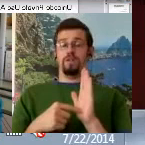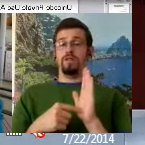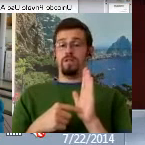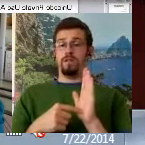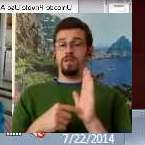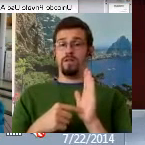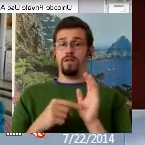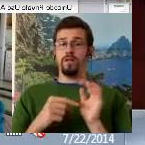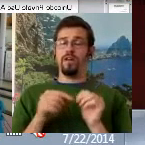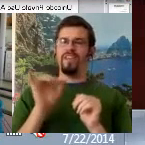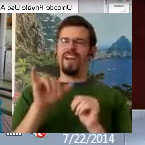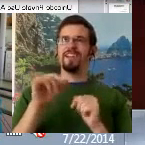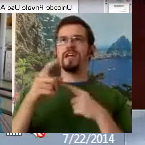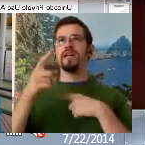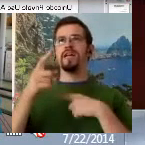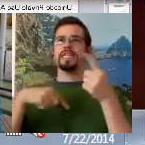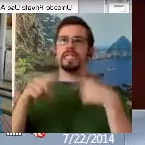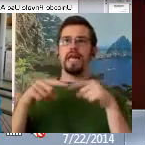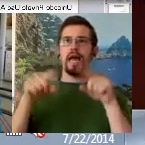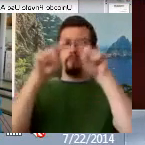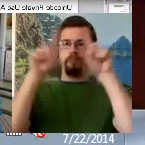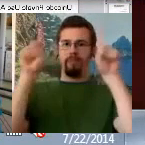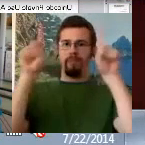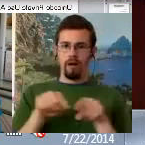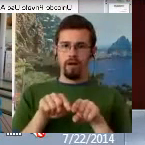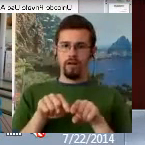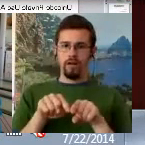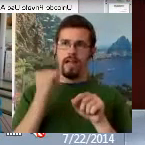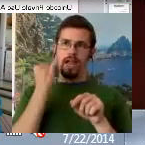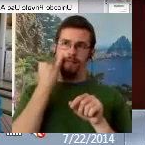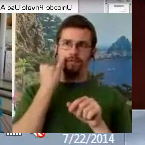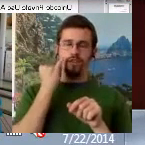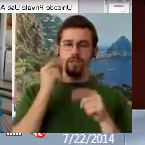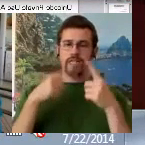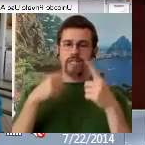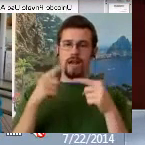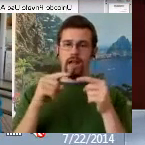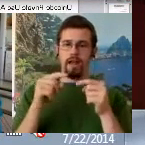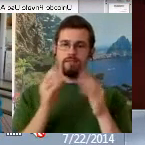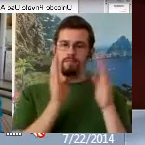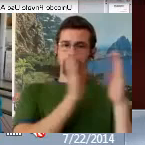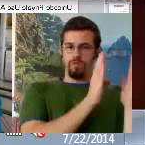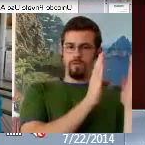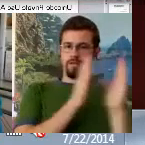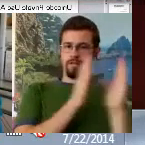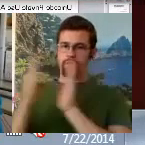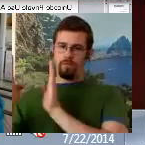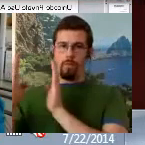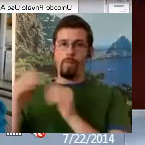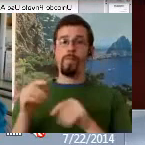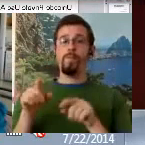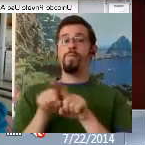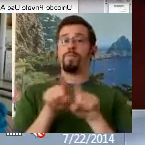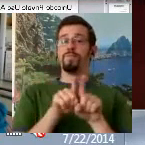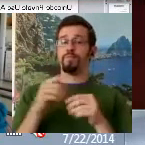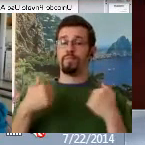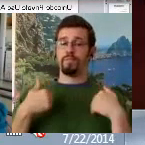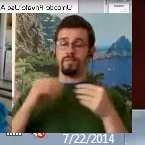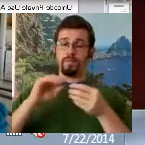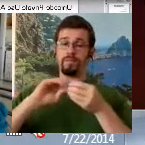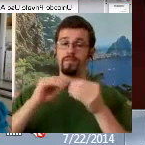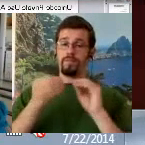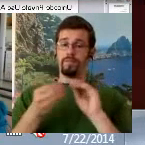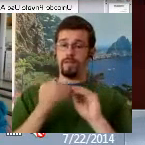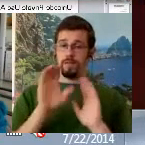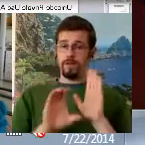sign box, or the left lane, the right lane, the middle lane. And we also have something called number characters, where there